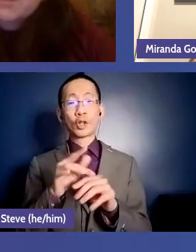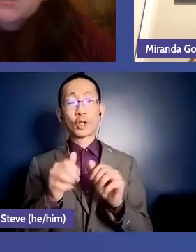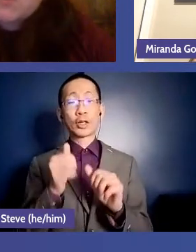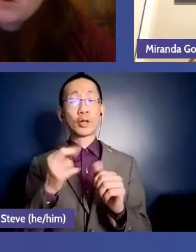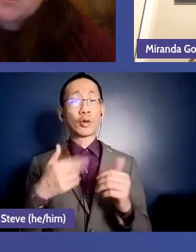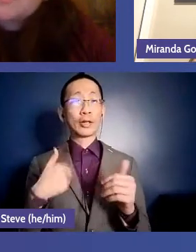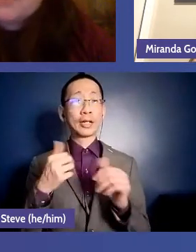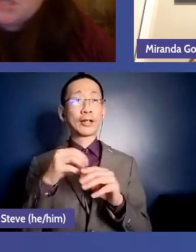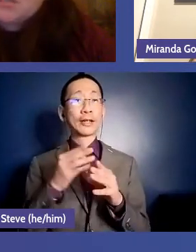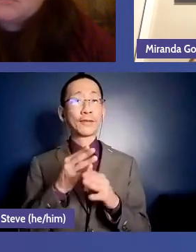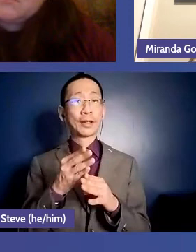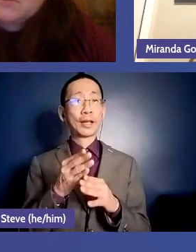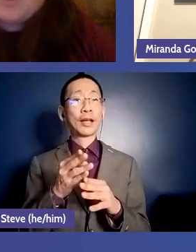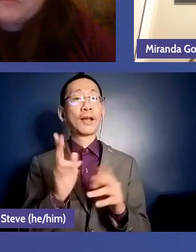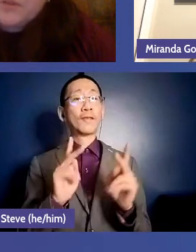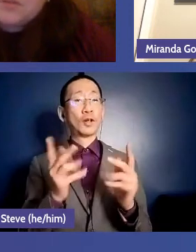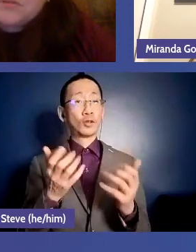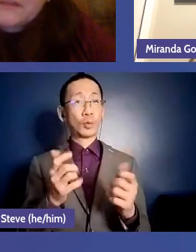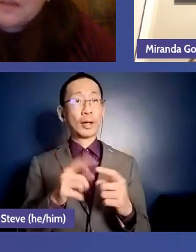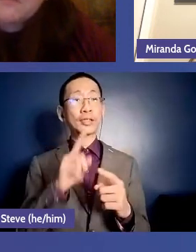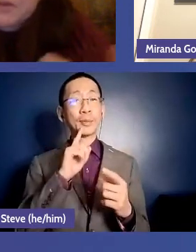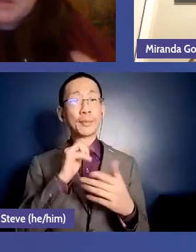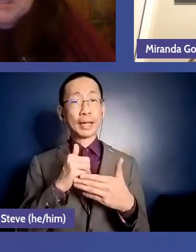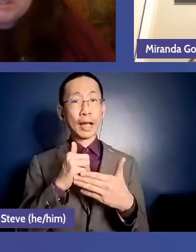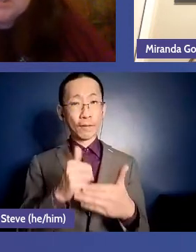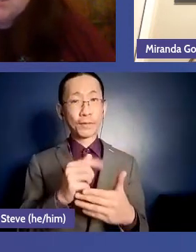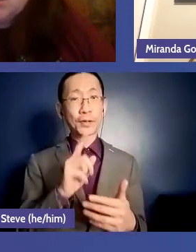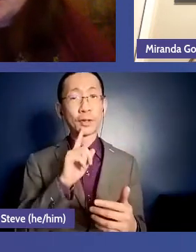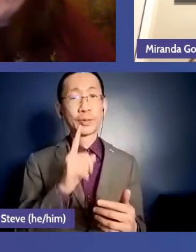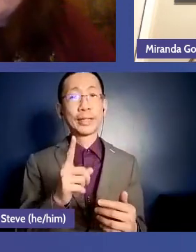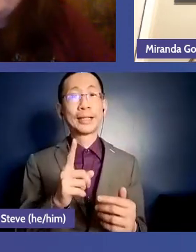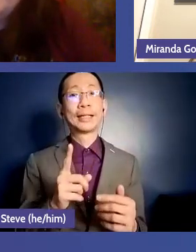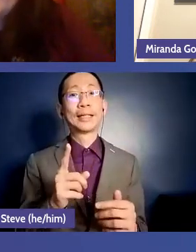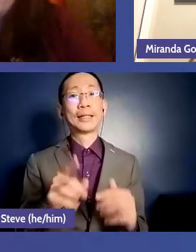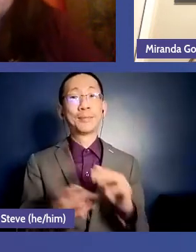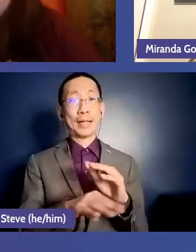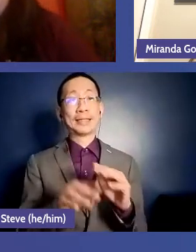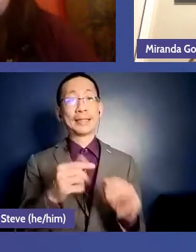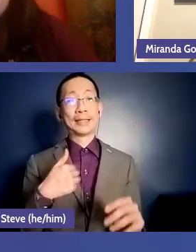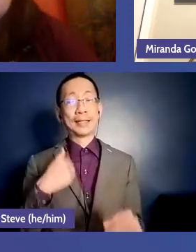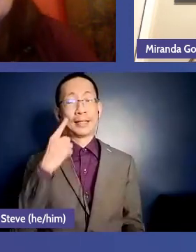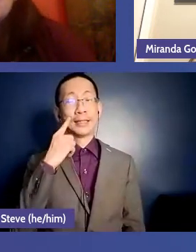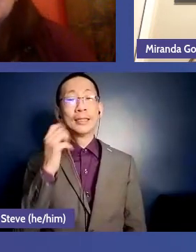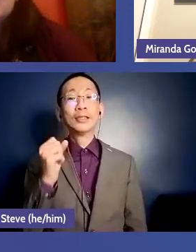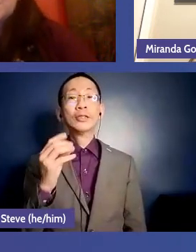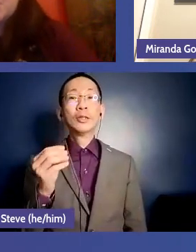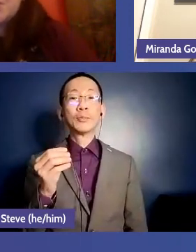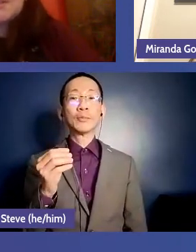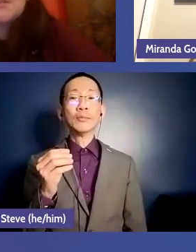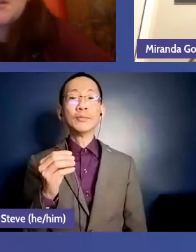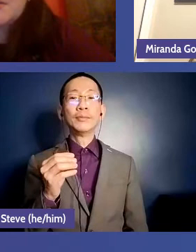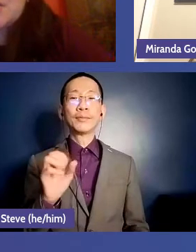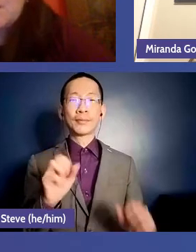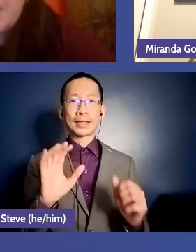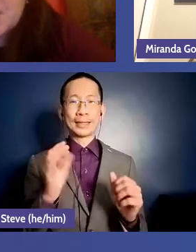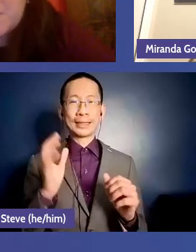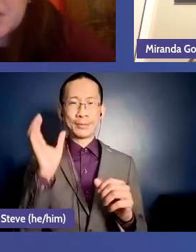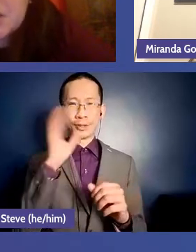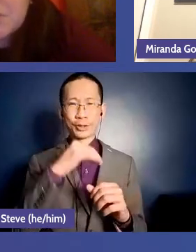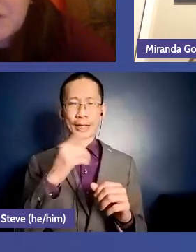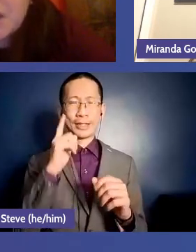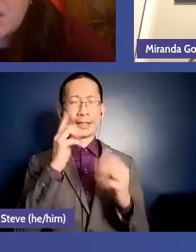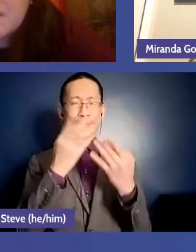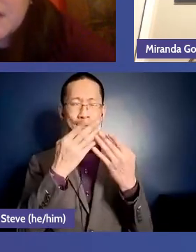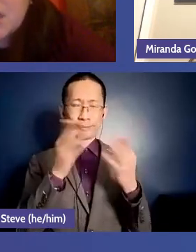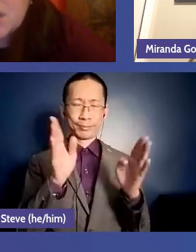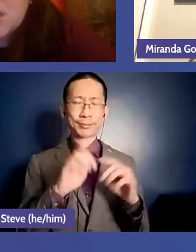folks really do want to be helpful, I think, fundamentally. So it can seem a little strange, I think, to think outside the box, but I